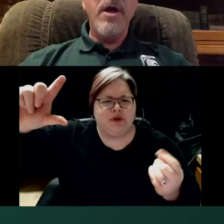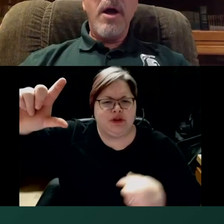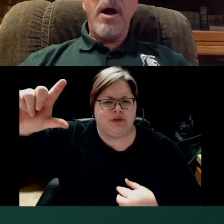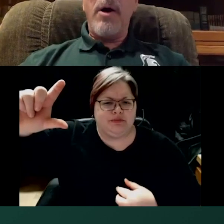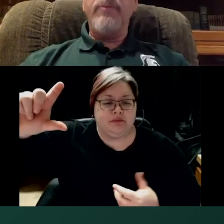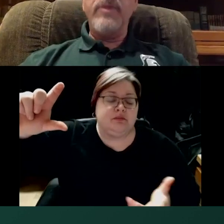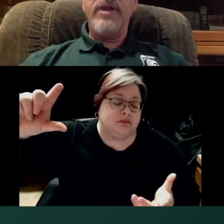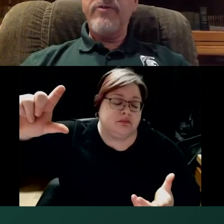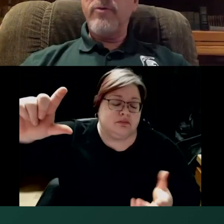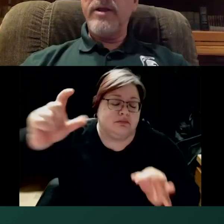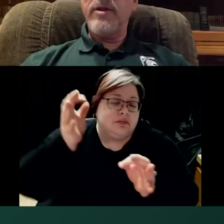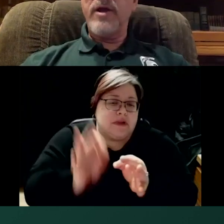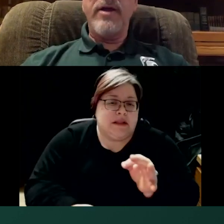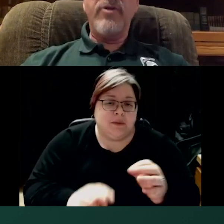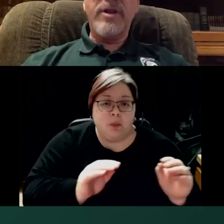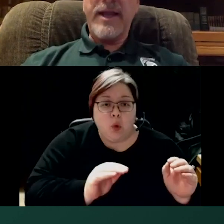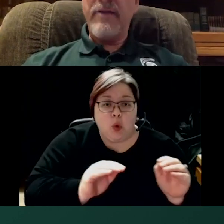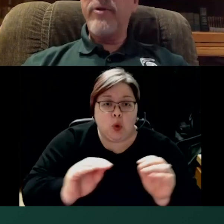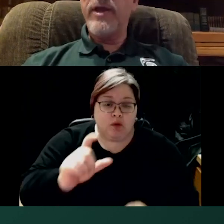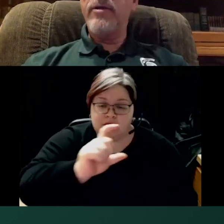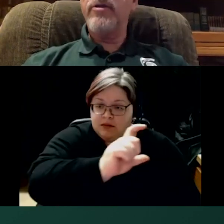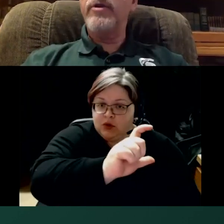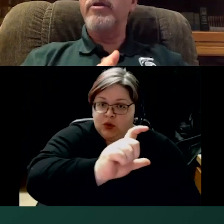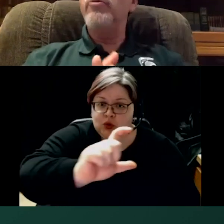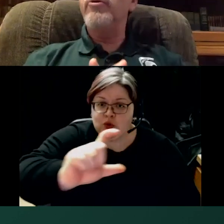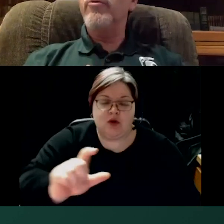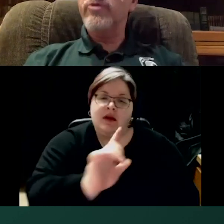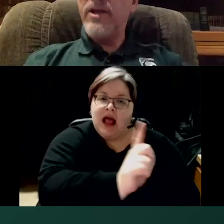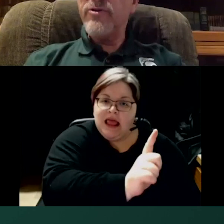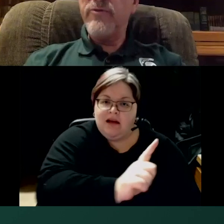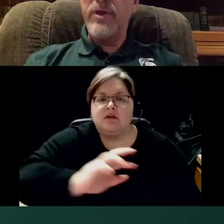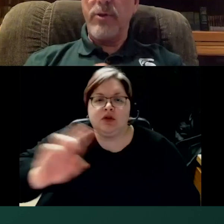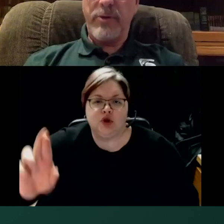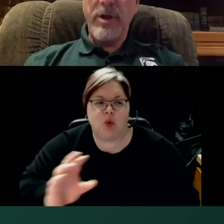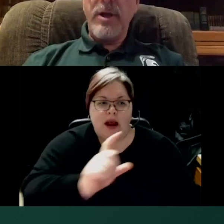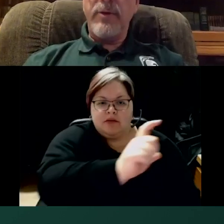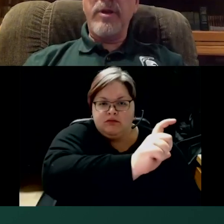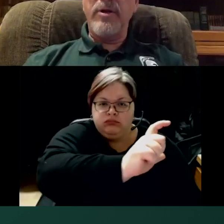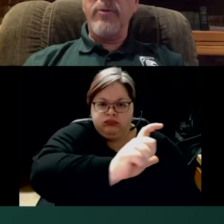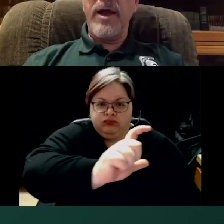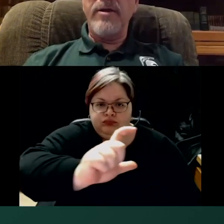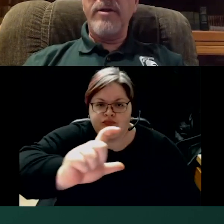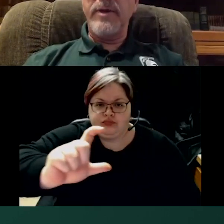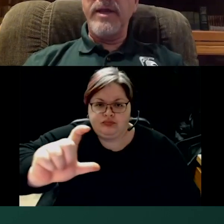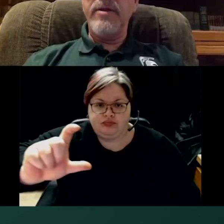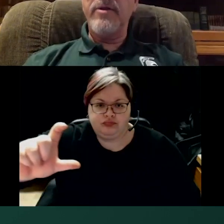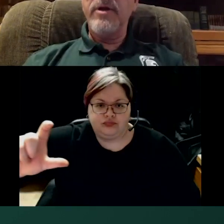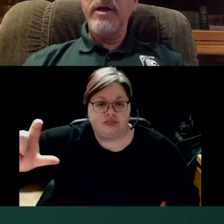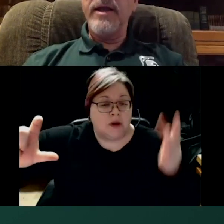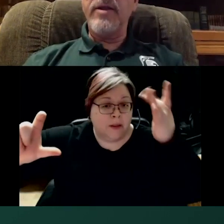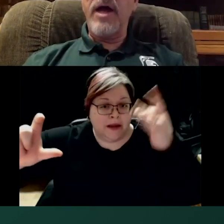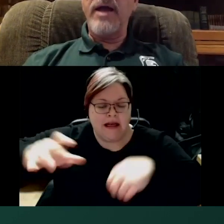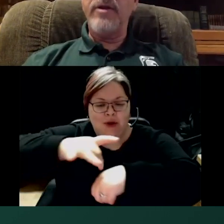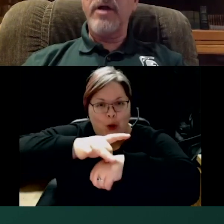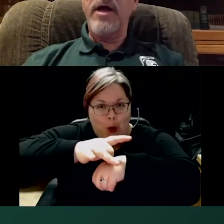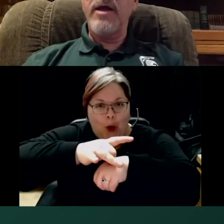course, left to right in the sky, just like everything else. This is due to the rotation of the Earth. The sun rises in the east,